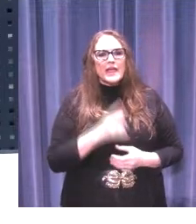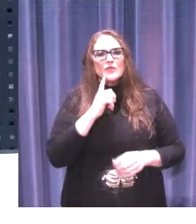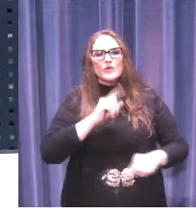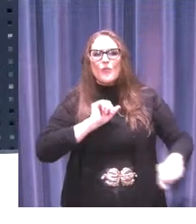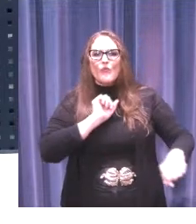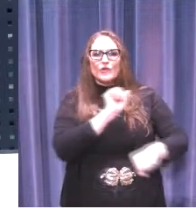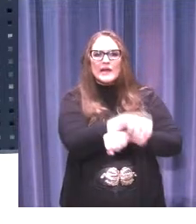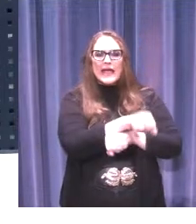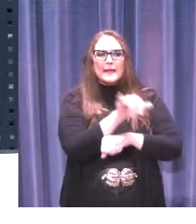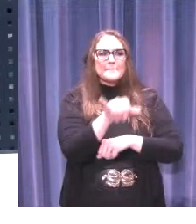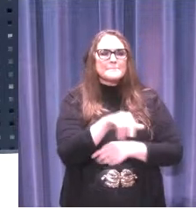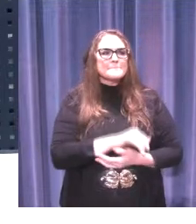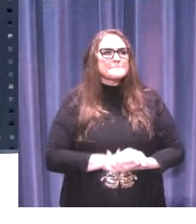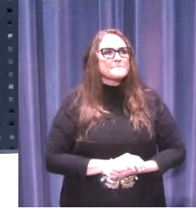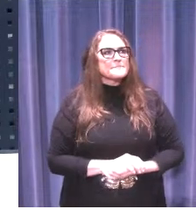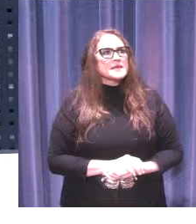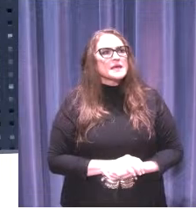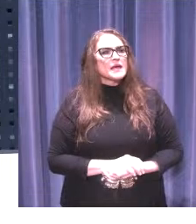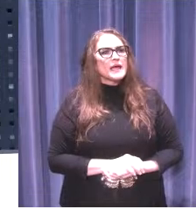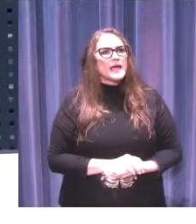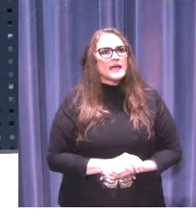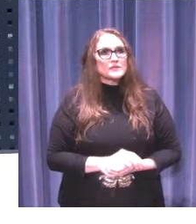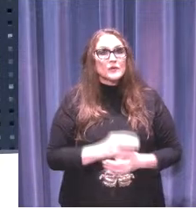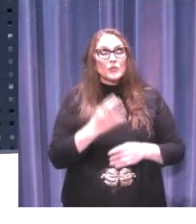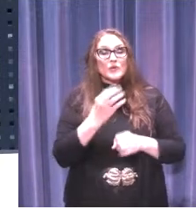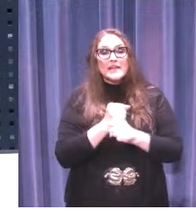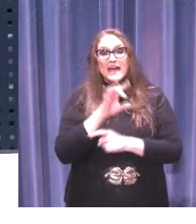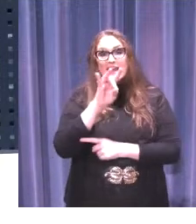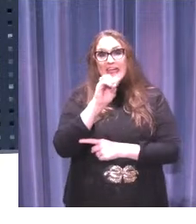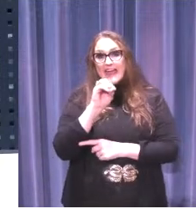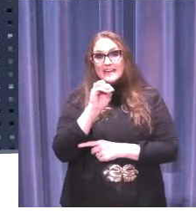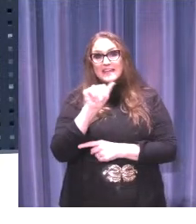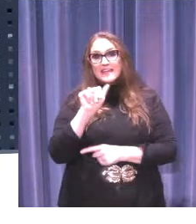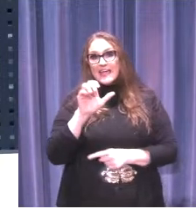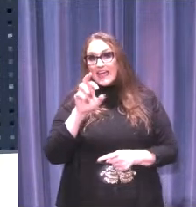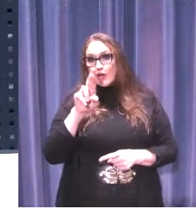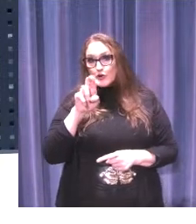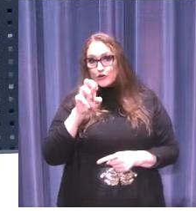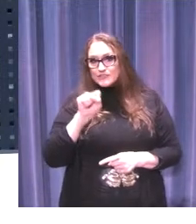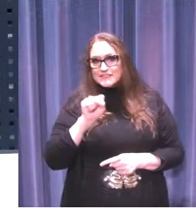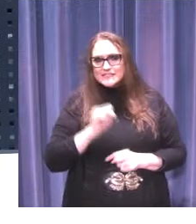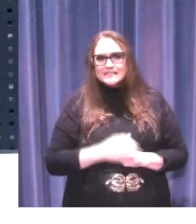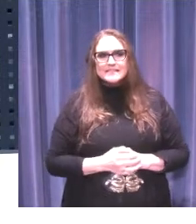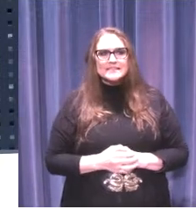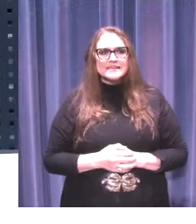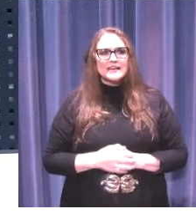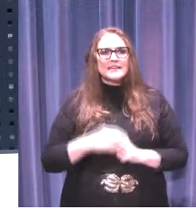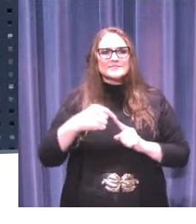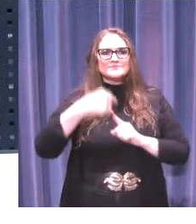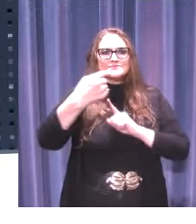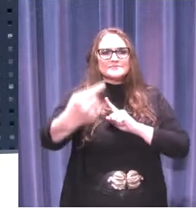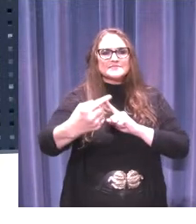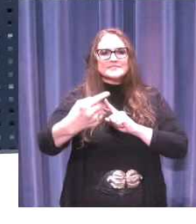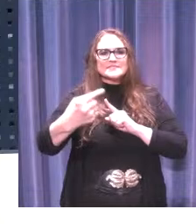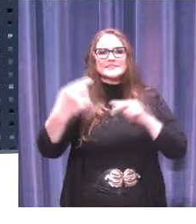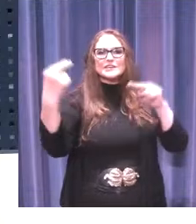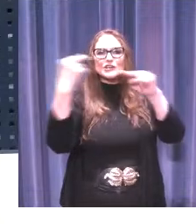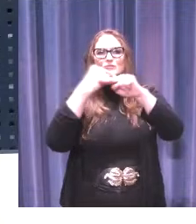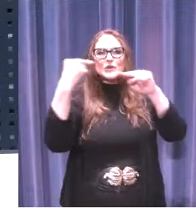overcame, and we got 80 acres adjacent to an